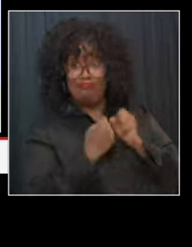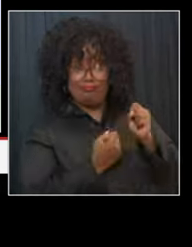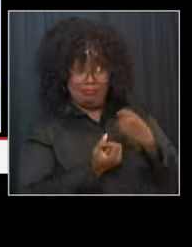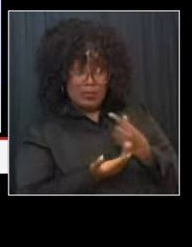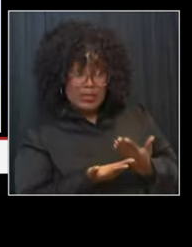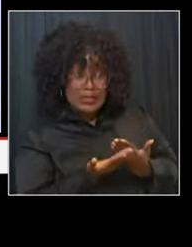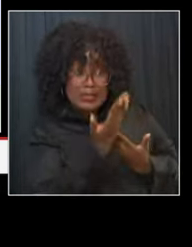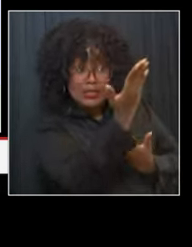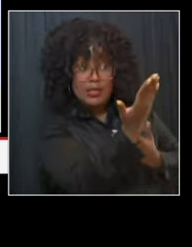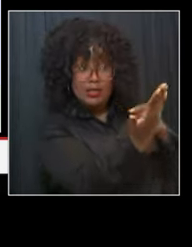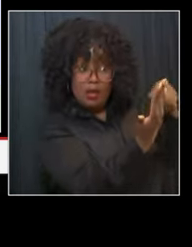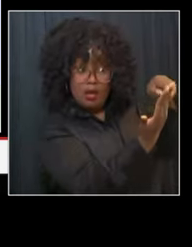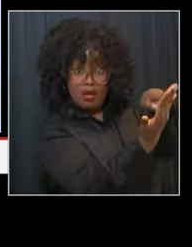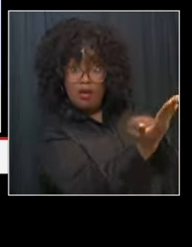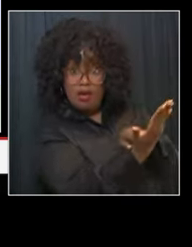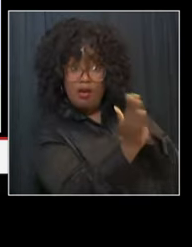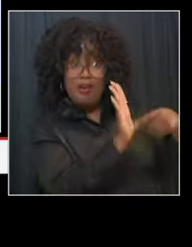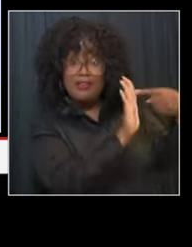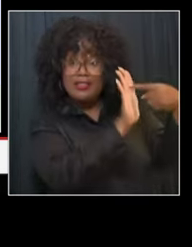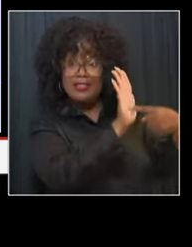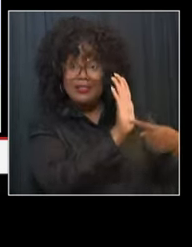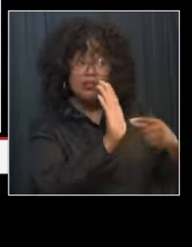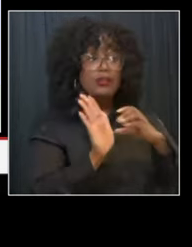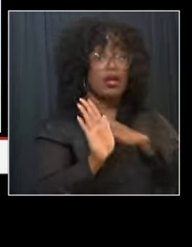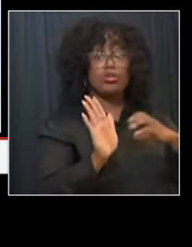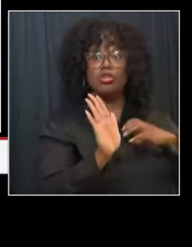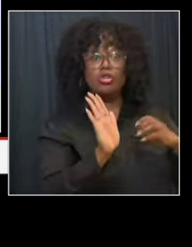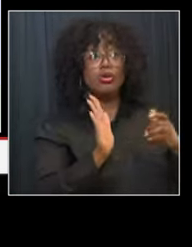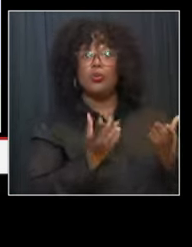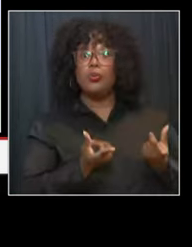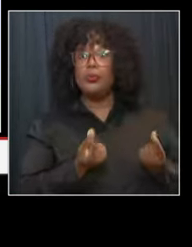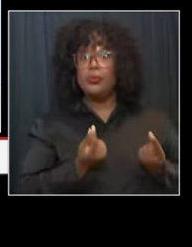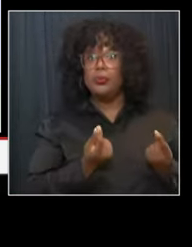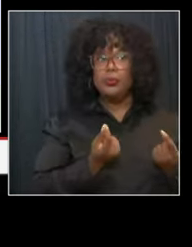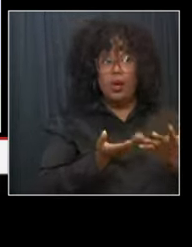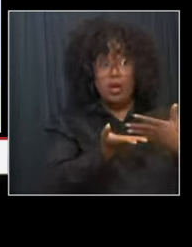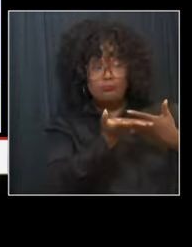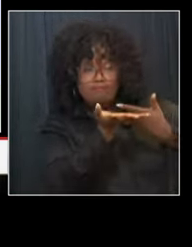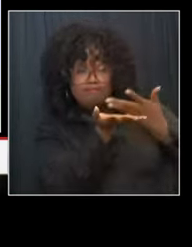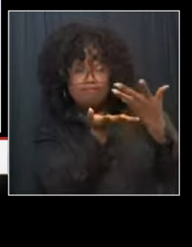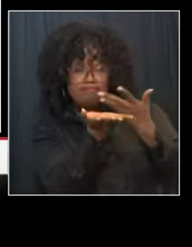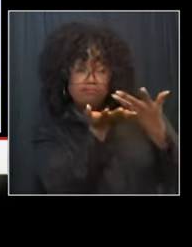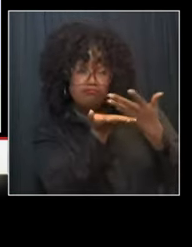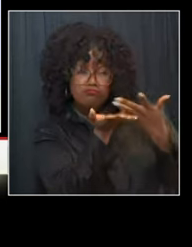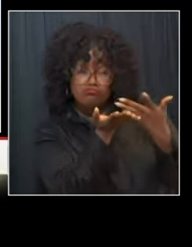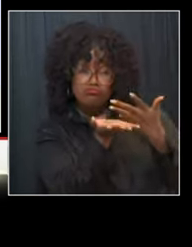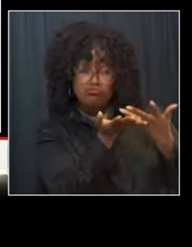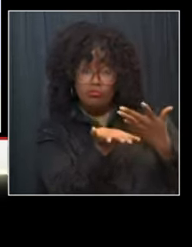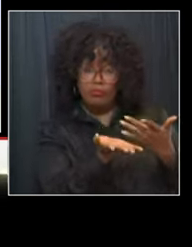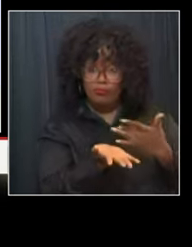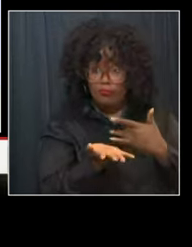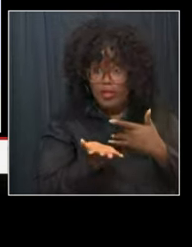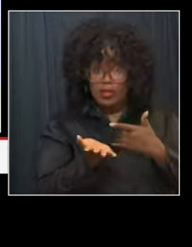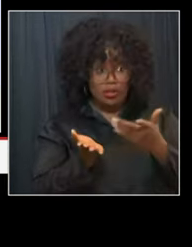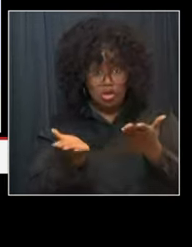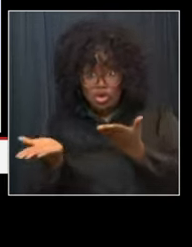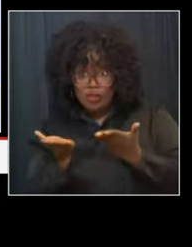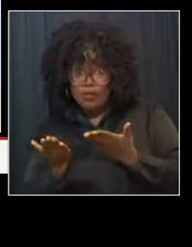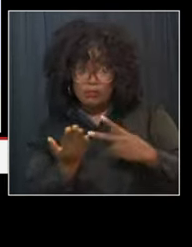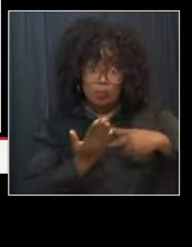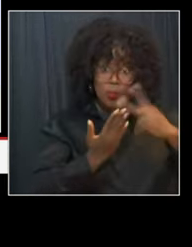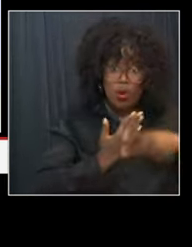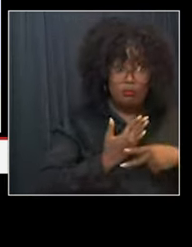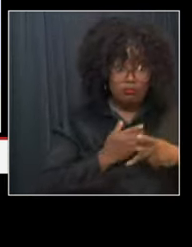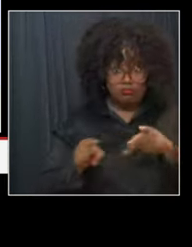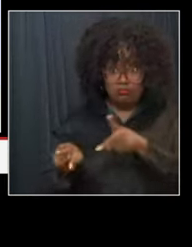like. If there are agencies or programs that you wish to cut, obviously you can cut them during